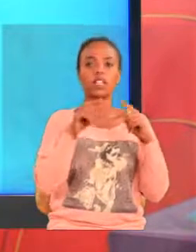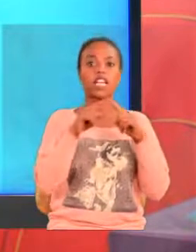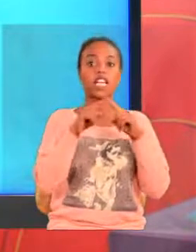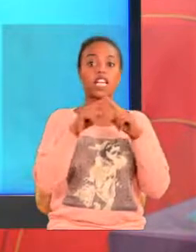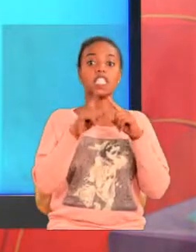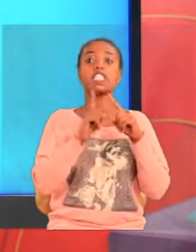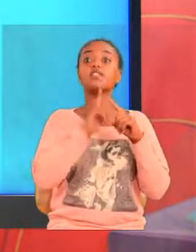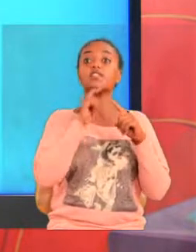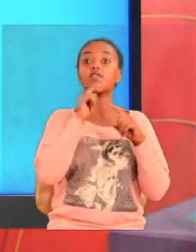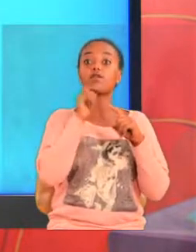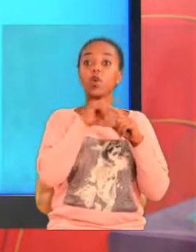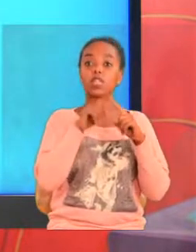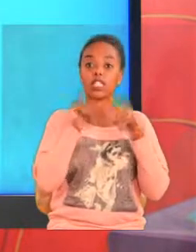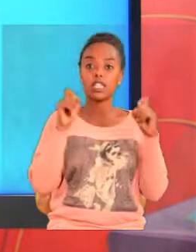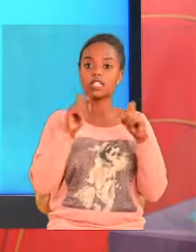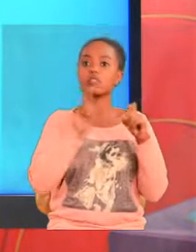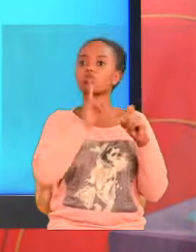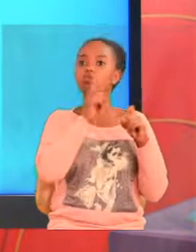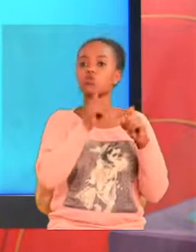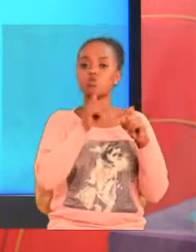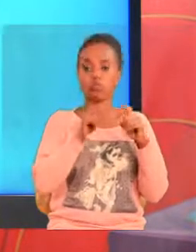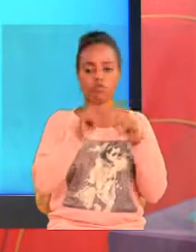true. Again true here.